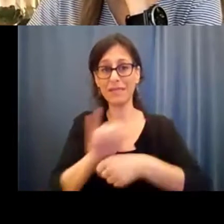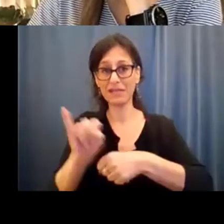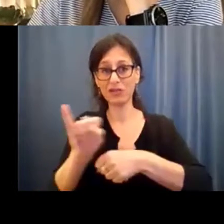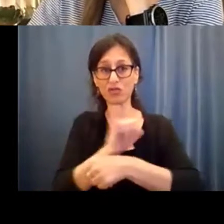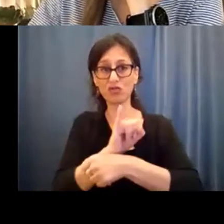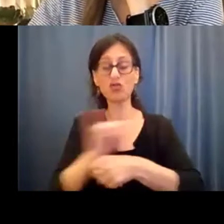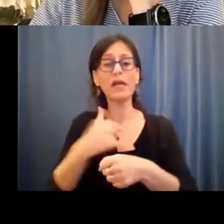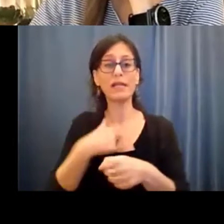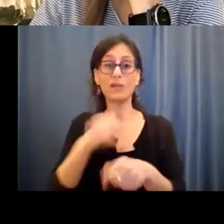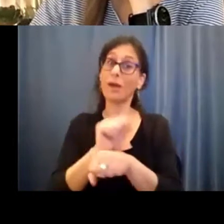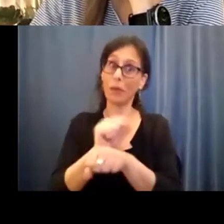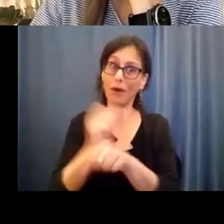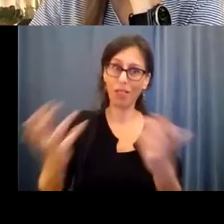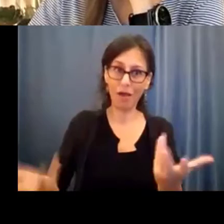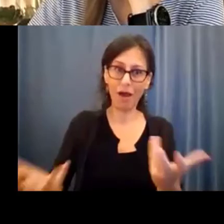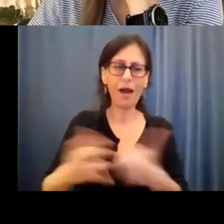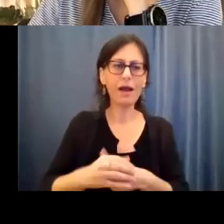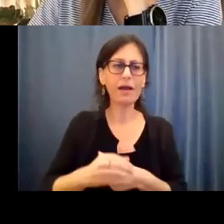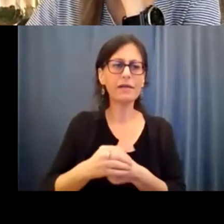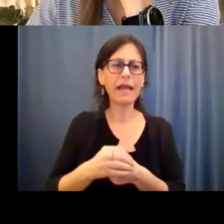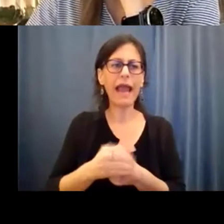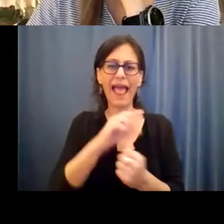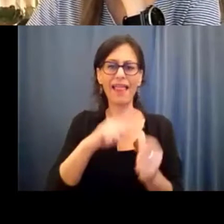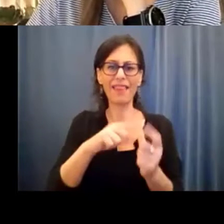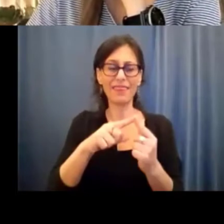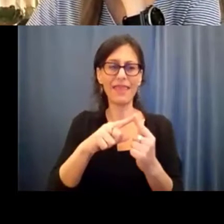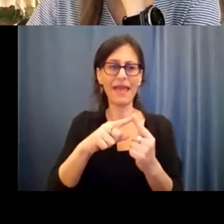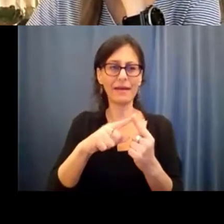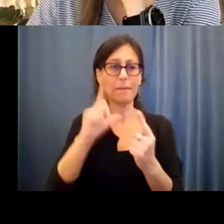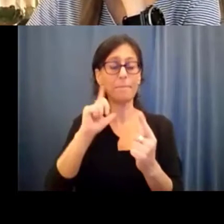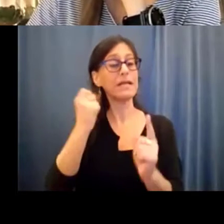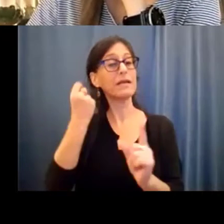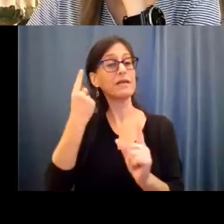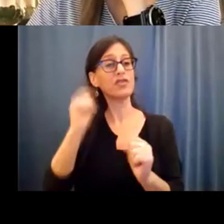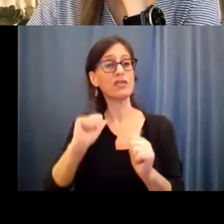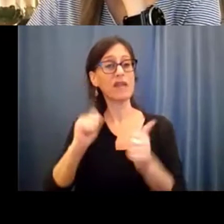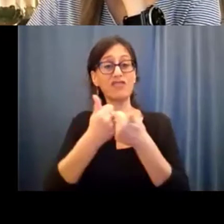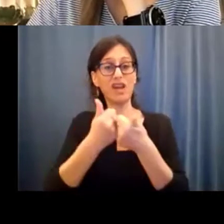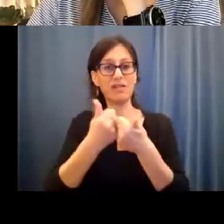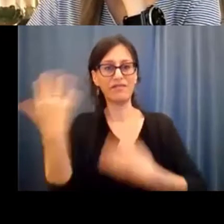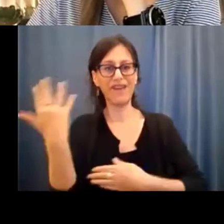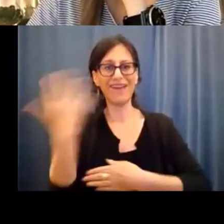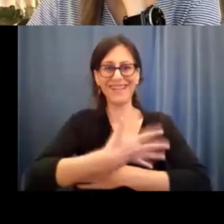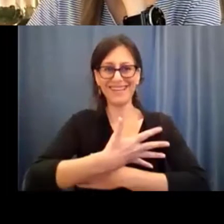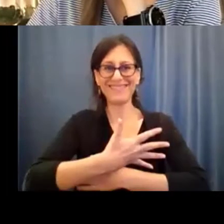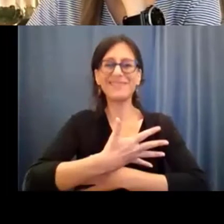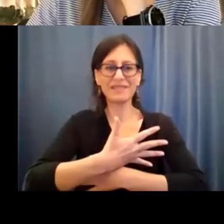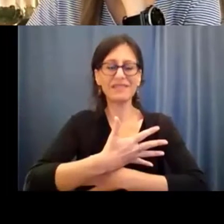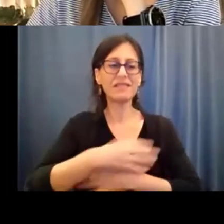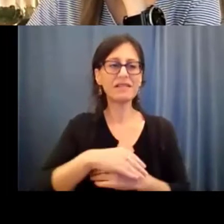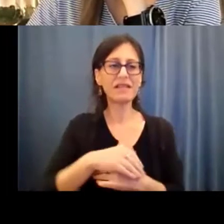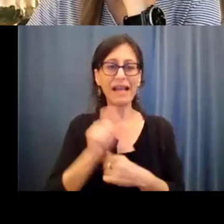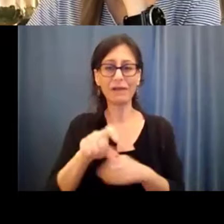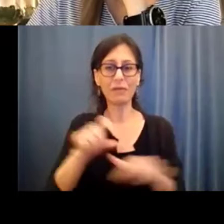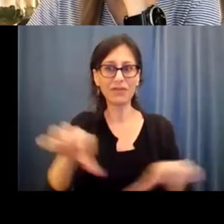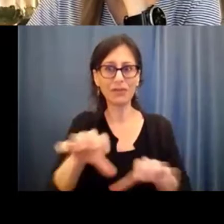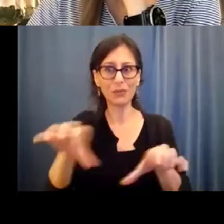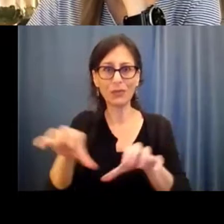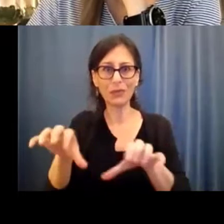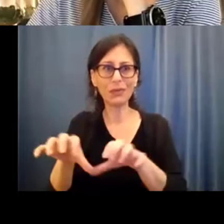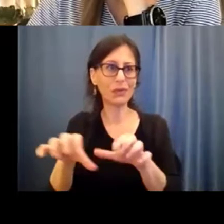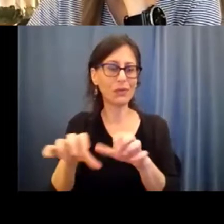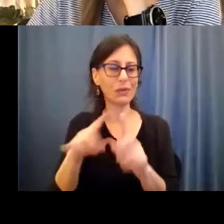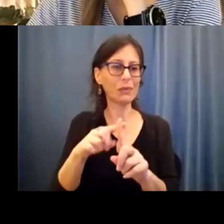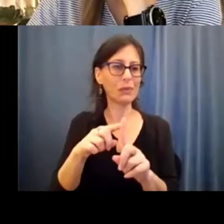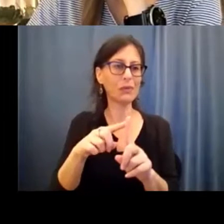And working a lot, being able to just, because the challenge is 5 days, and you have to do everything